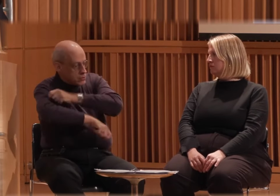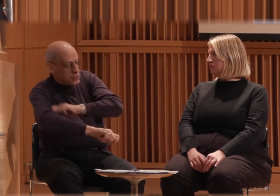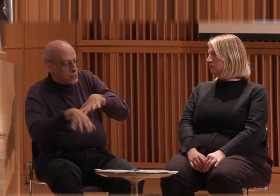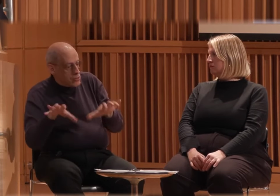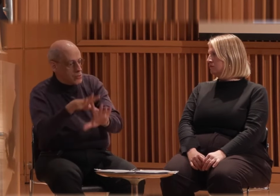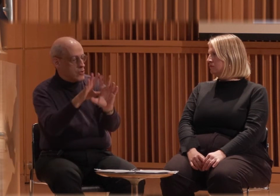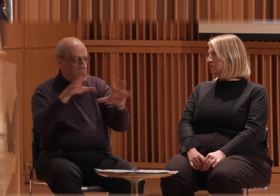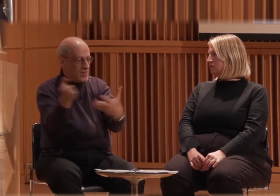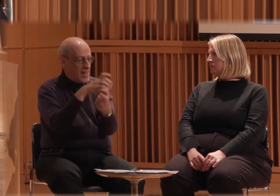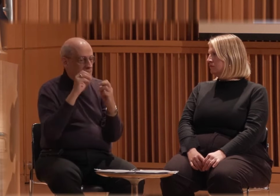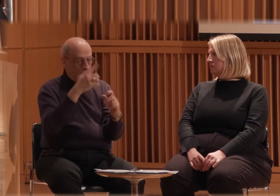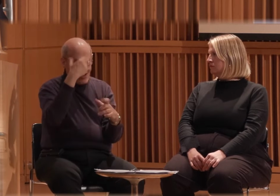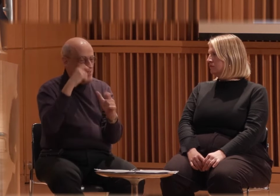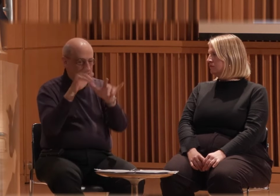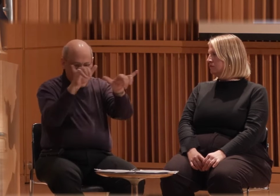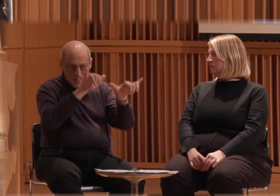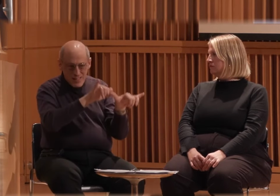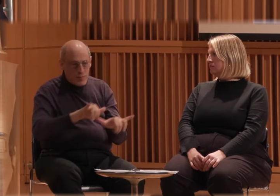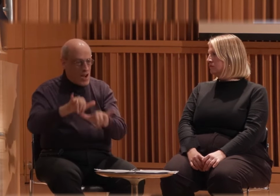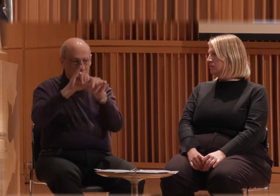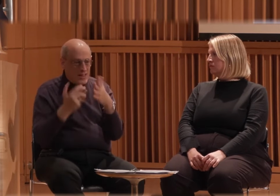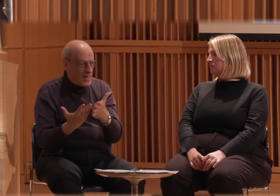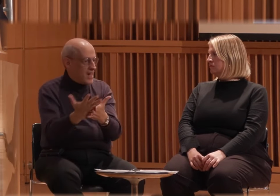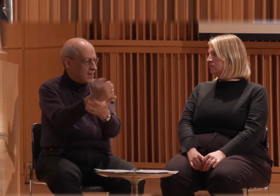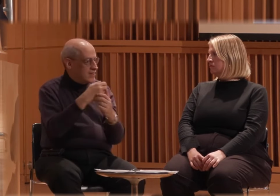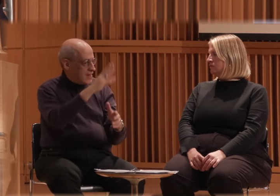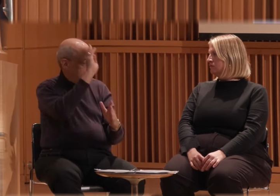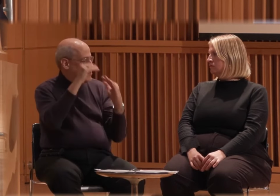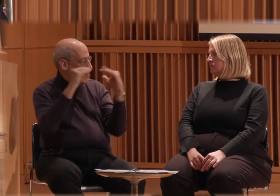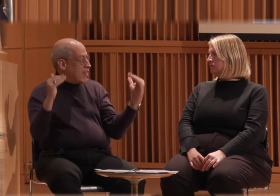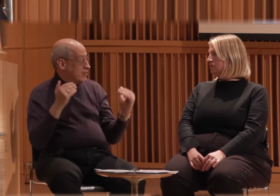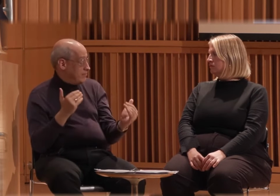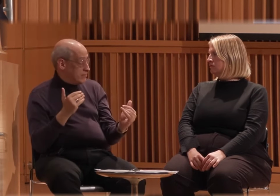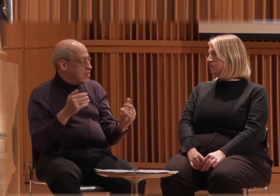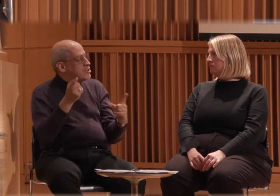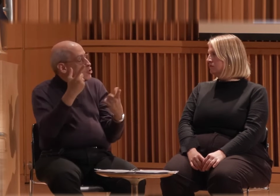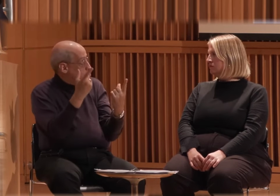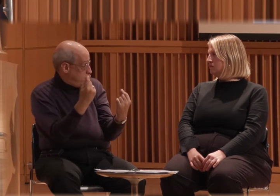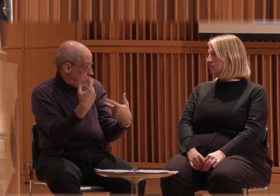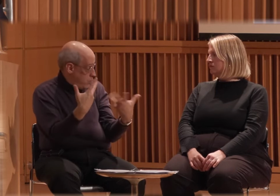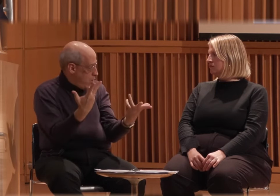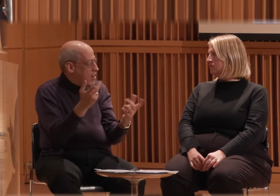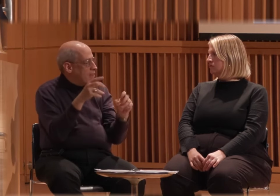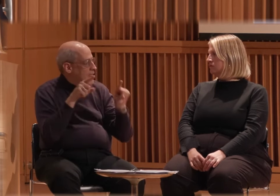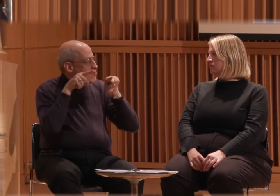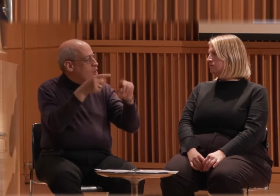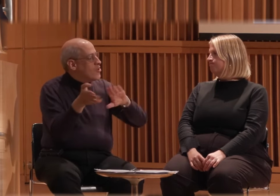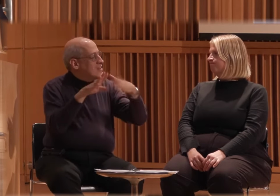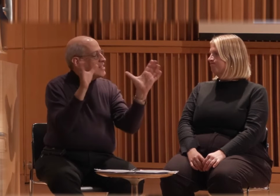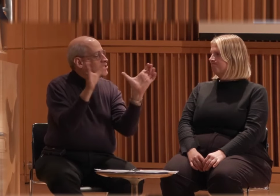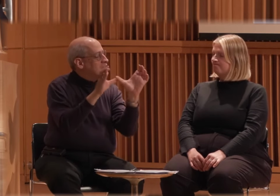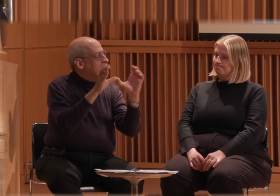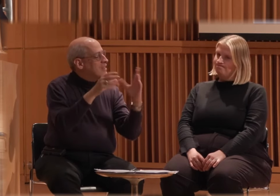it was not systematically collected at the hospital level. The way they did that was they actually went to the death